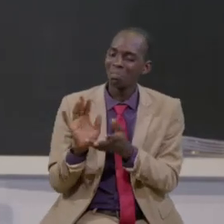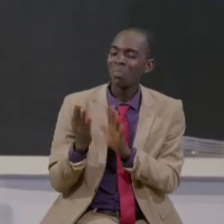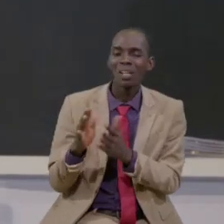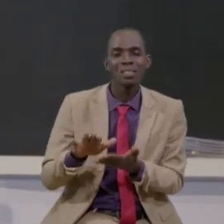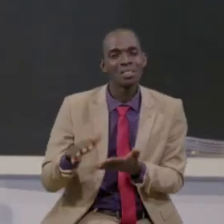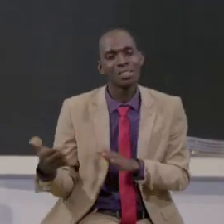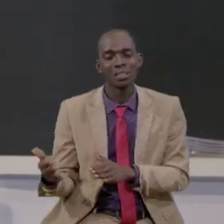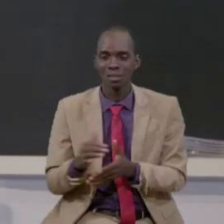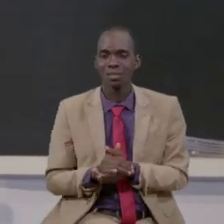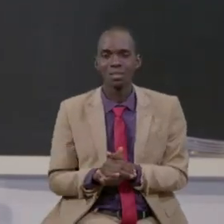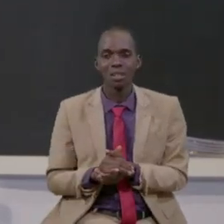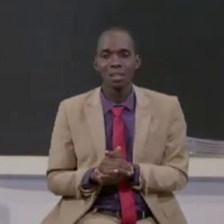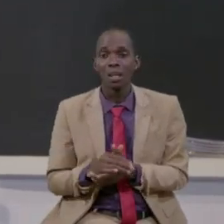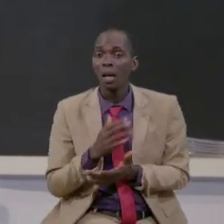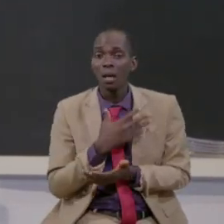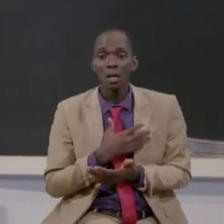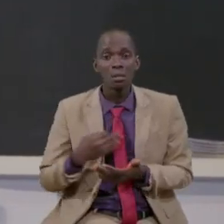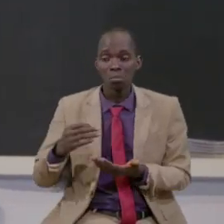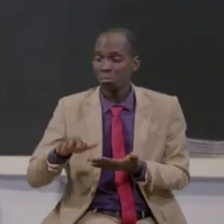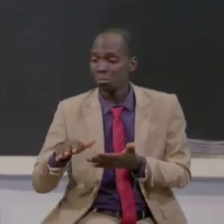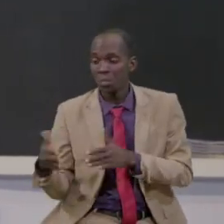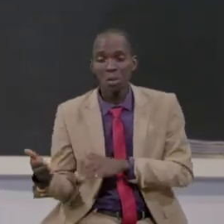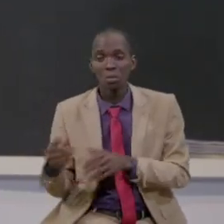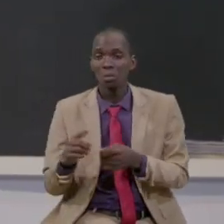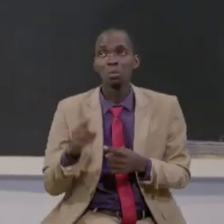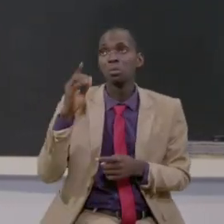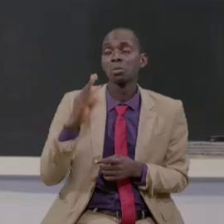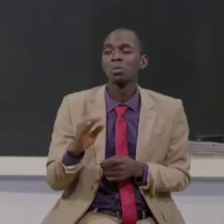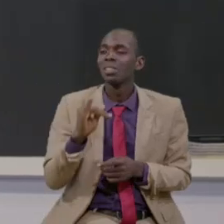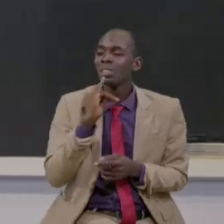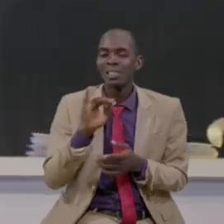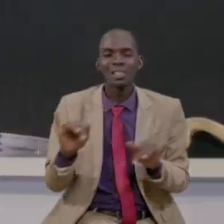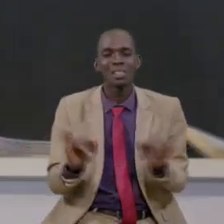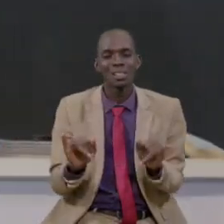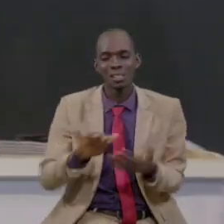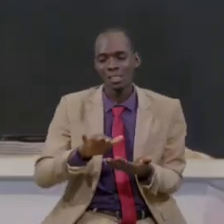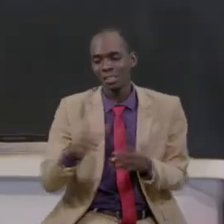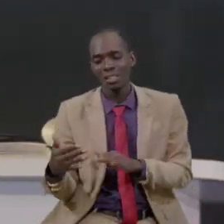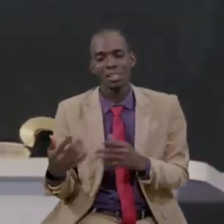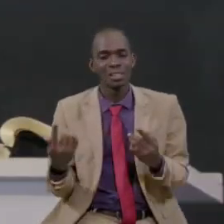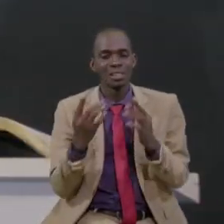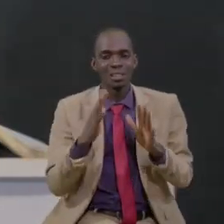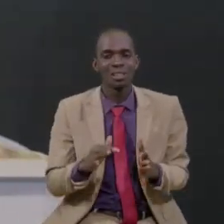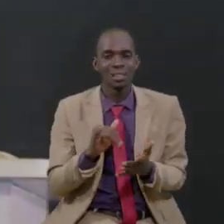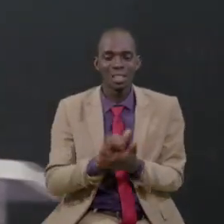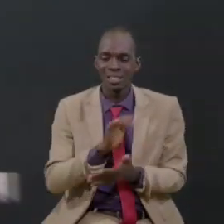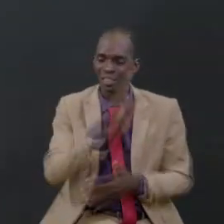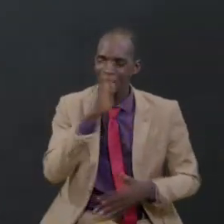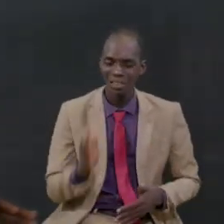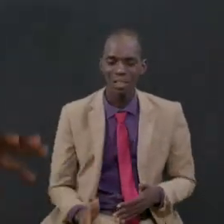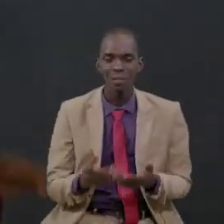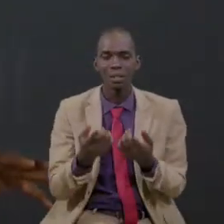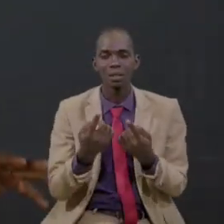And it's just like a dead sinner that never came to the Lord. I see